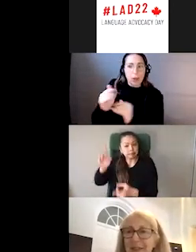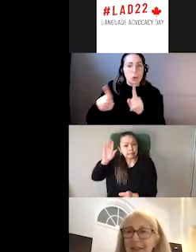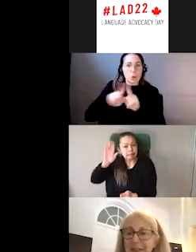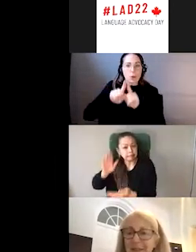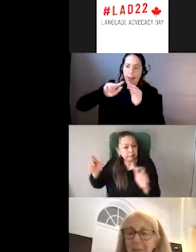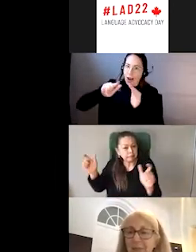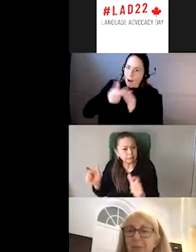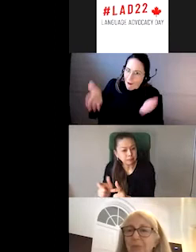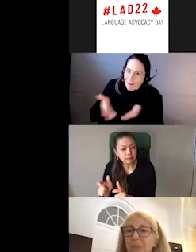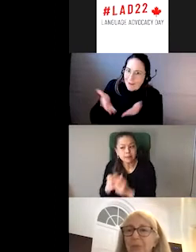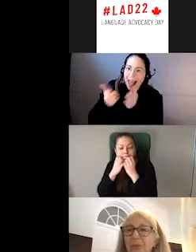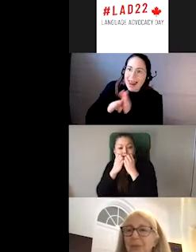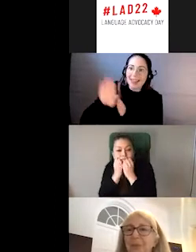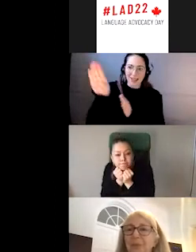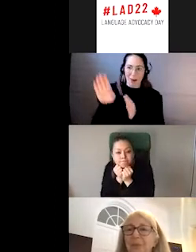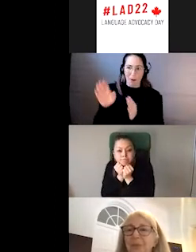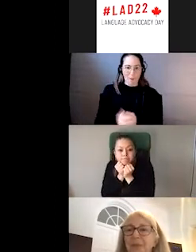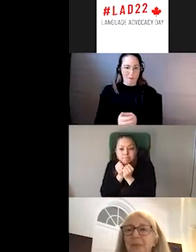revitalization.